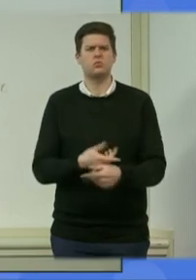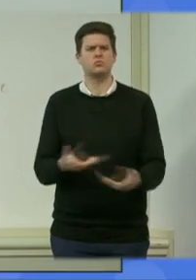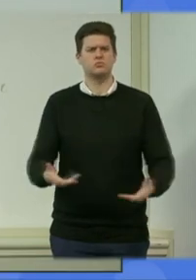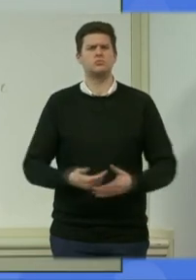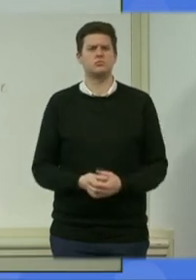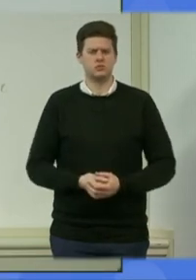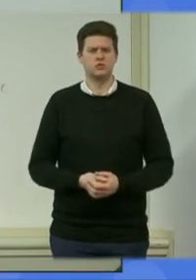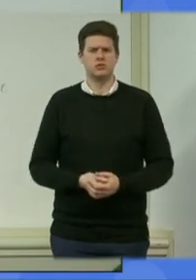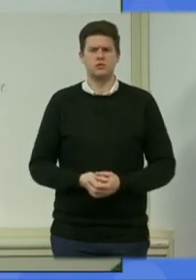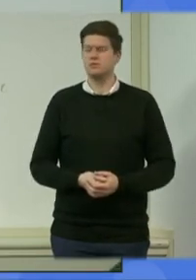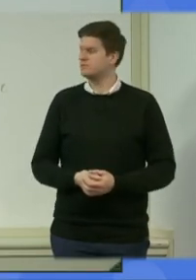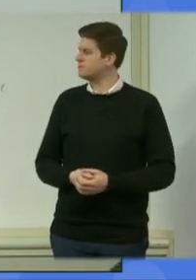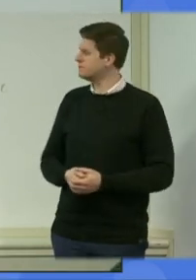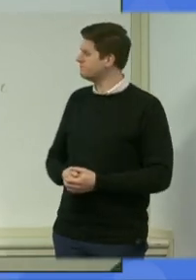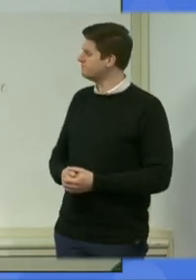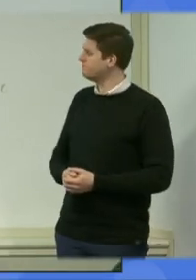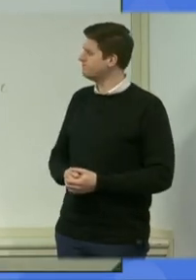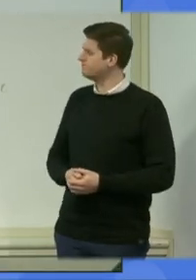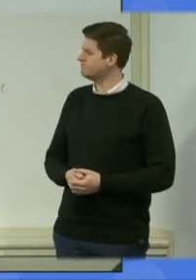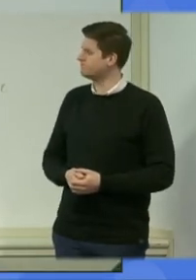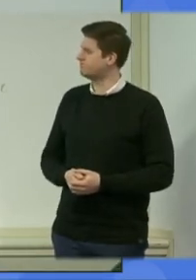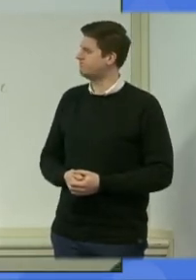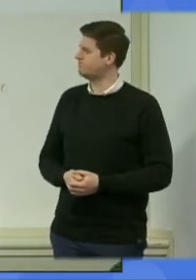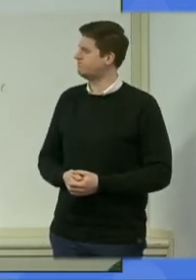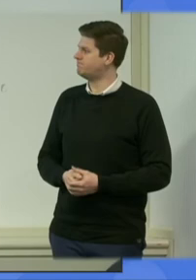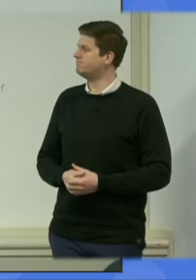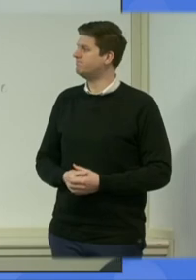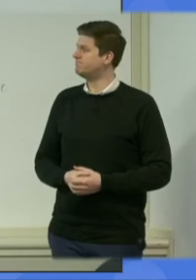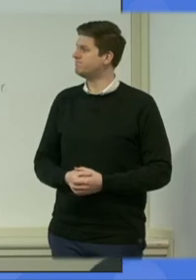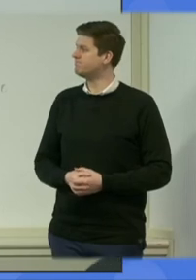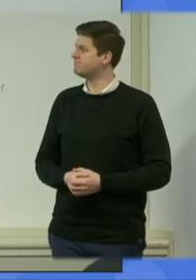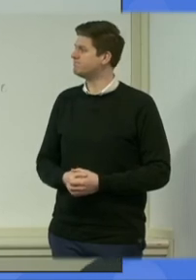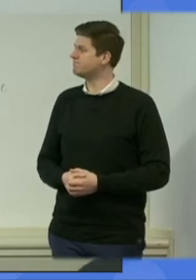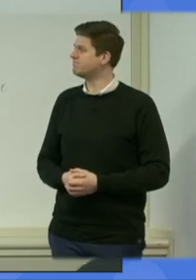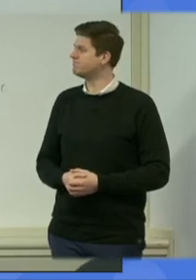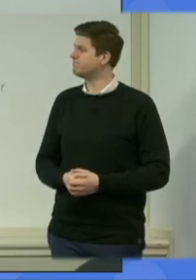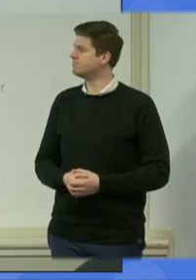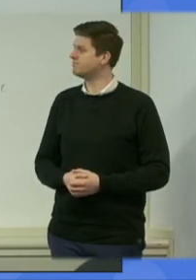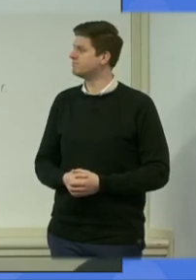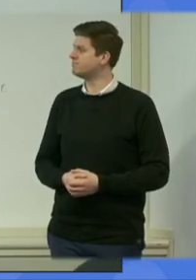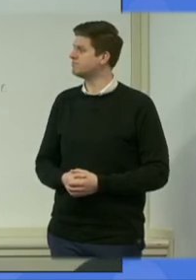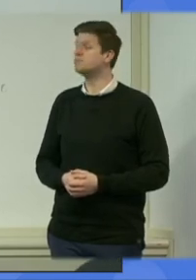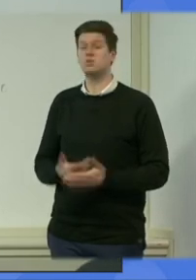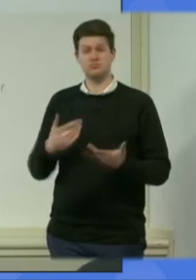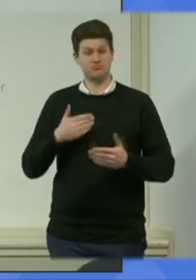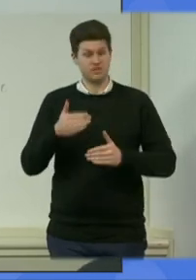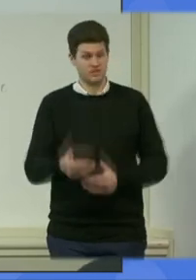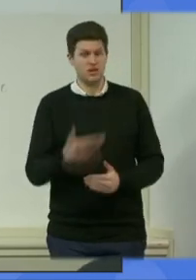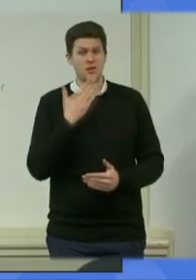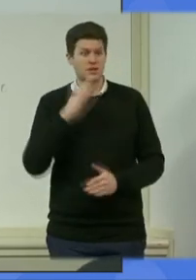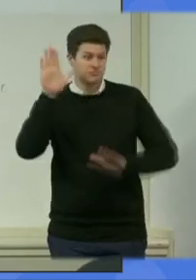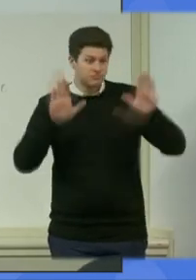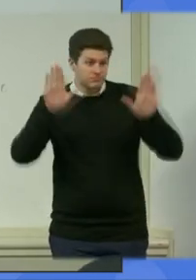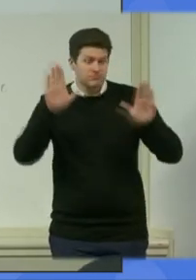help you in your deliberations. So in the session just now, please do interrupt. In the sessions afterwards, if you have any questions,